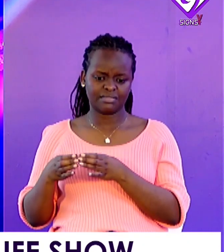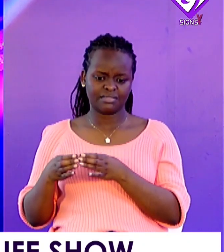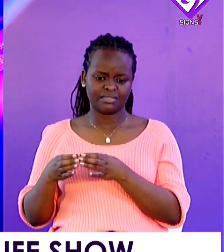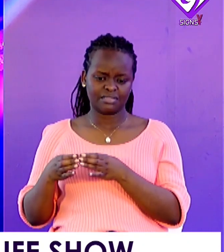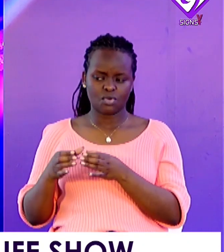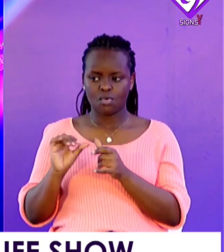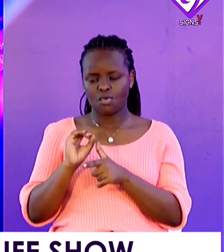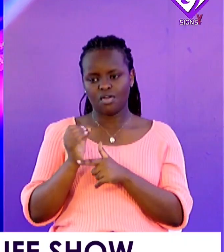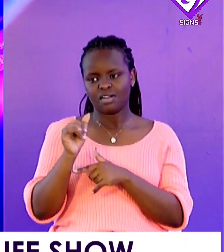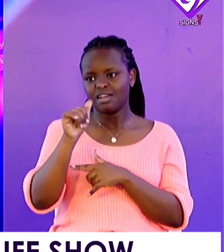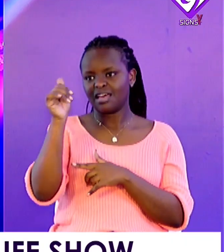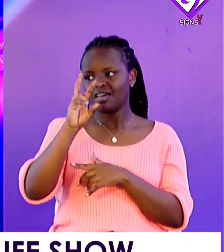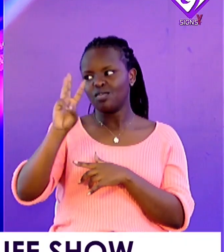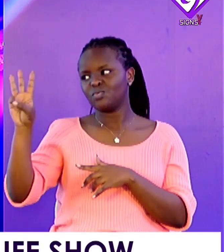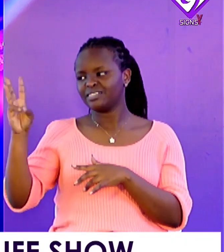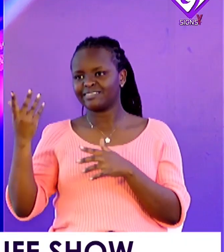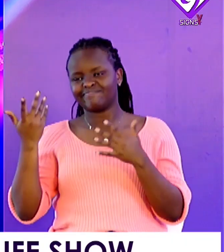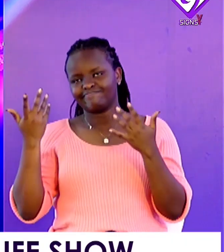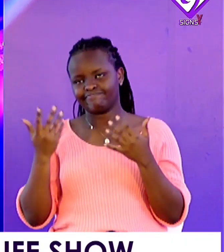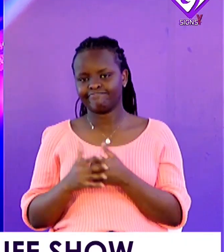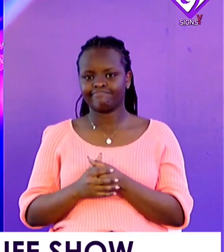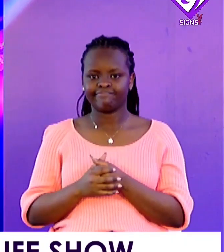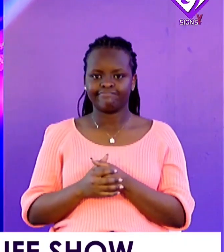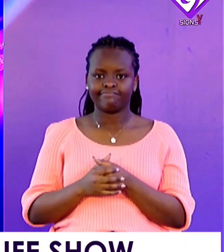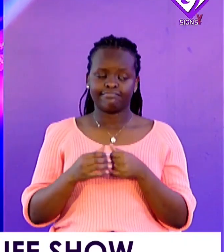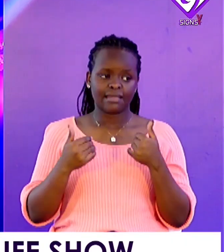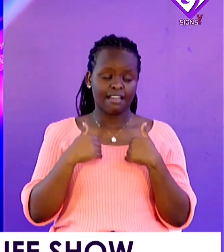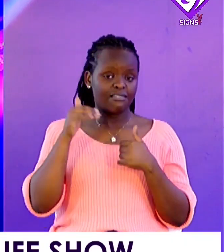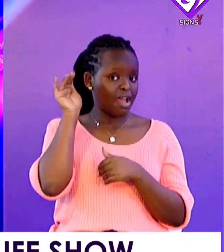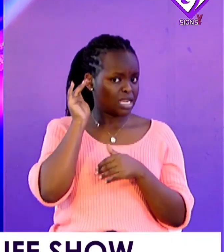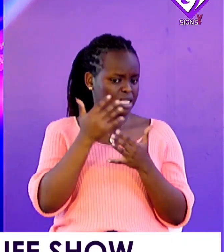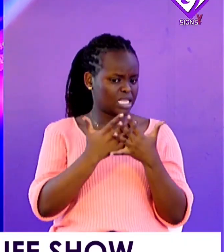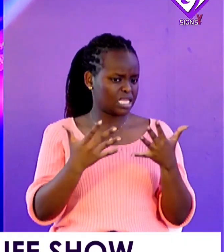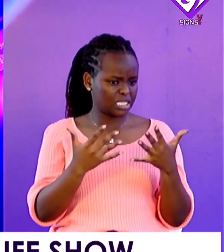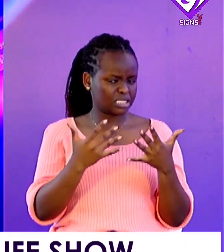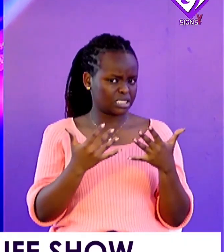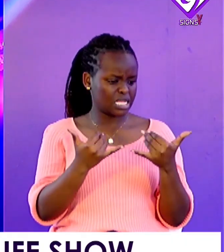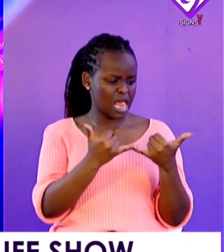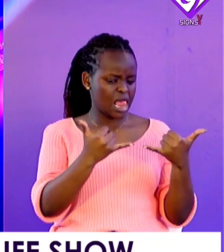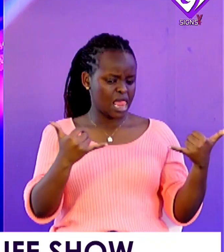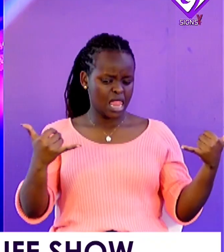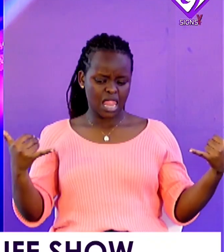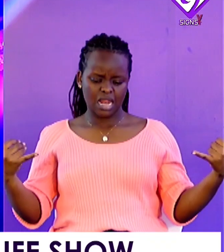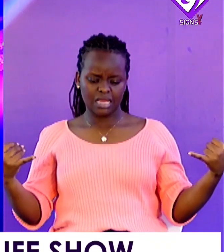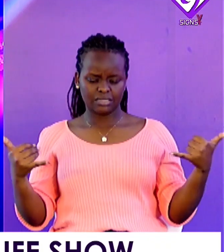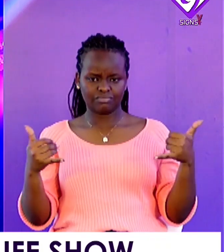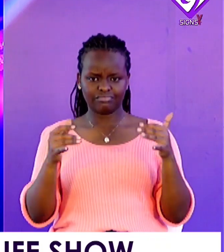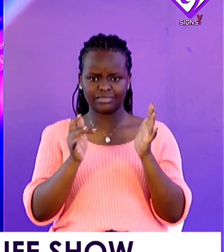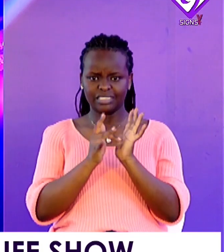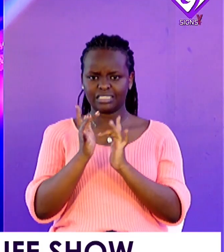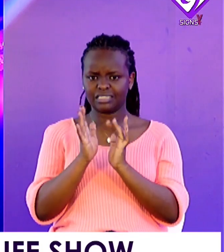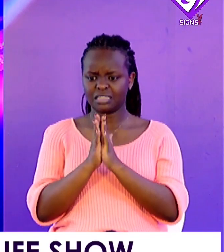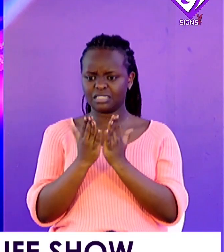or other, even in the West, we have heard of things that do not align with the biblical